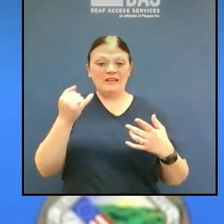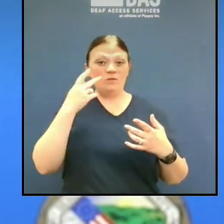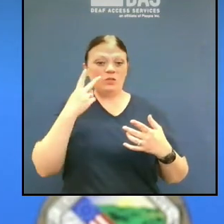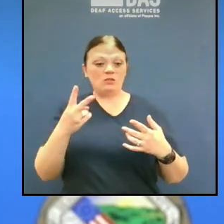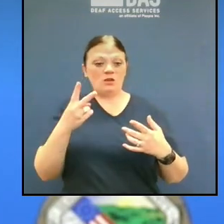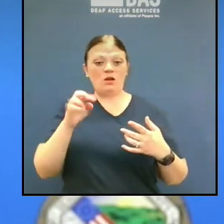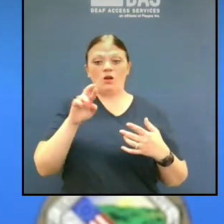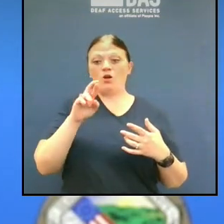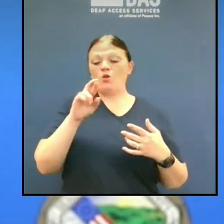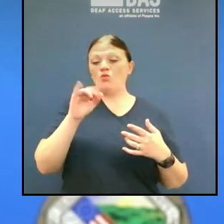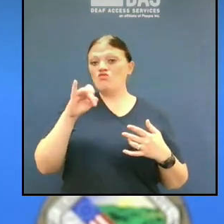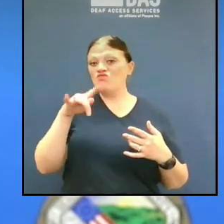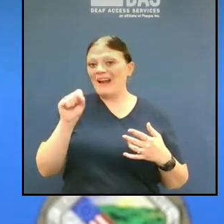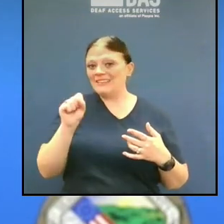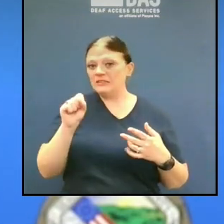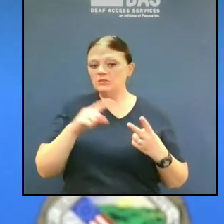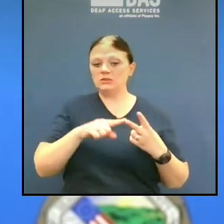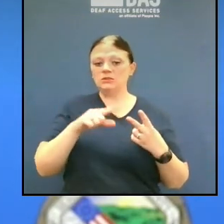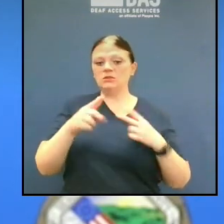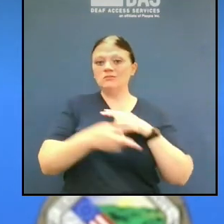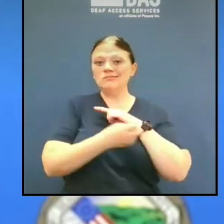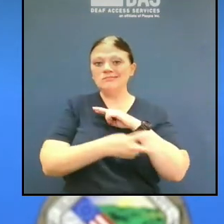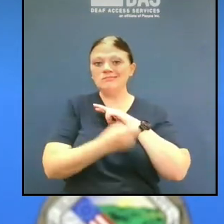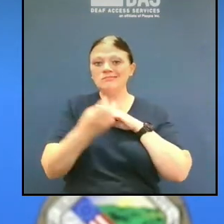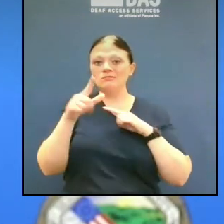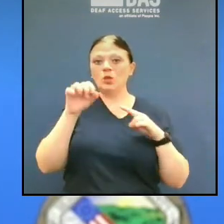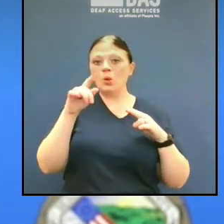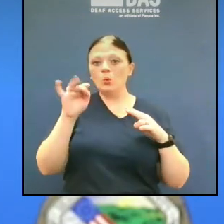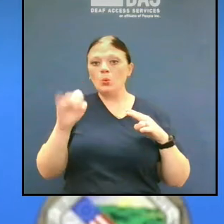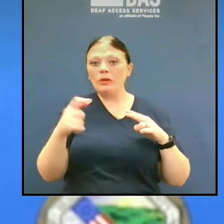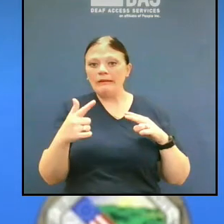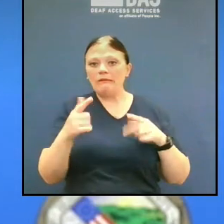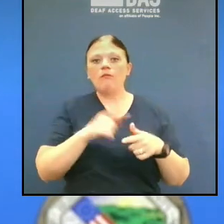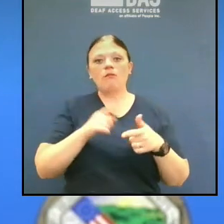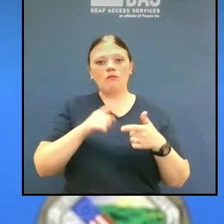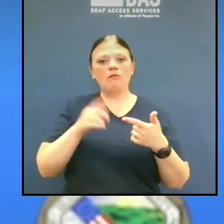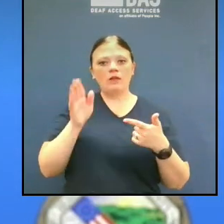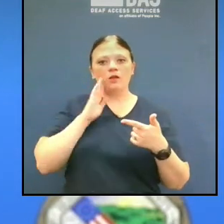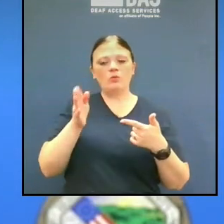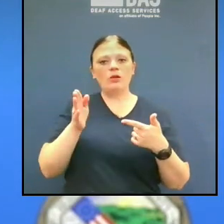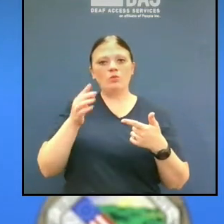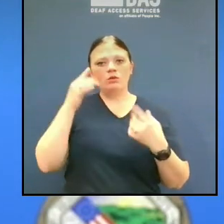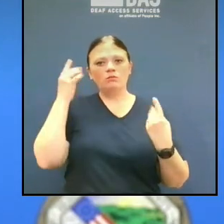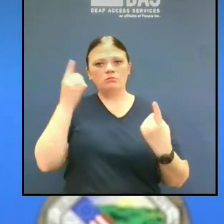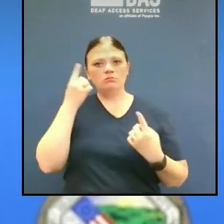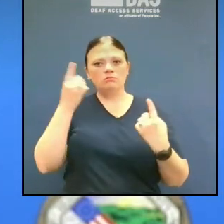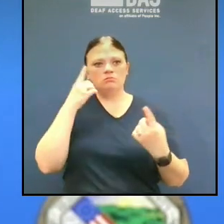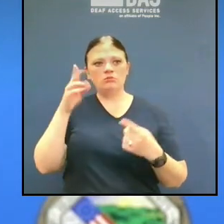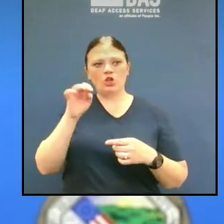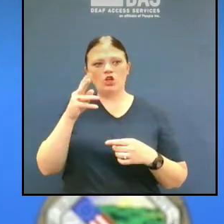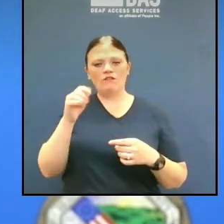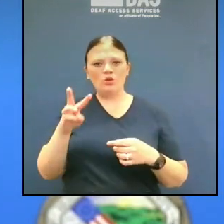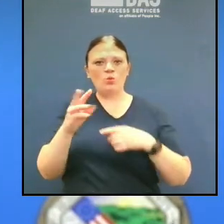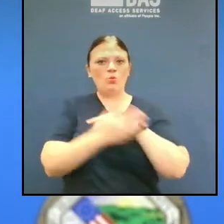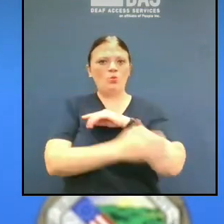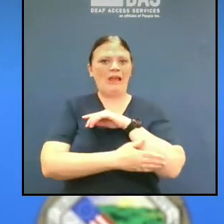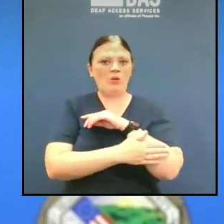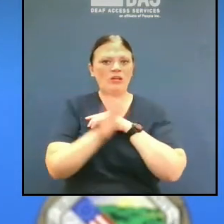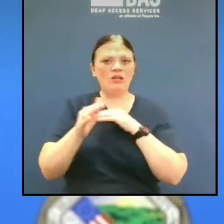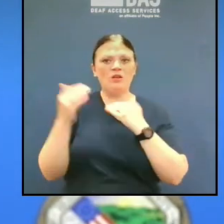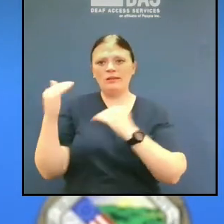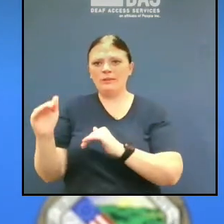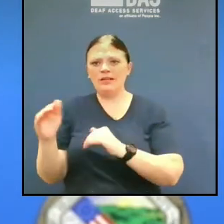and rioting, then we might consider a curfew, and depending on where the incidents appear to be, whether it be countywide or